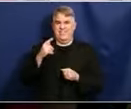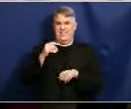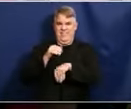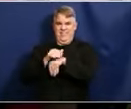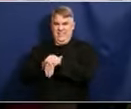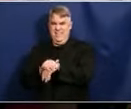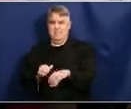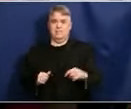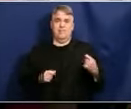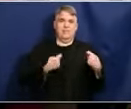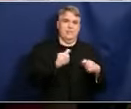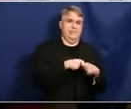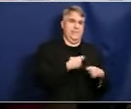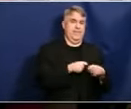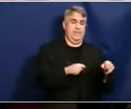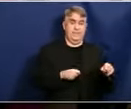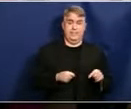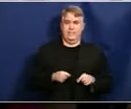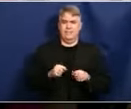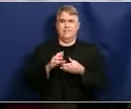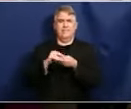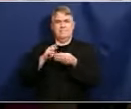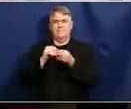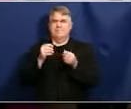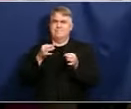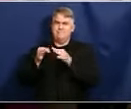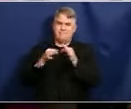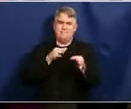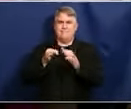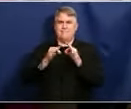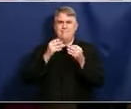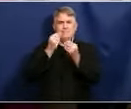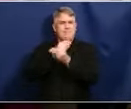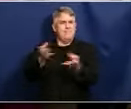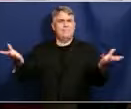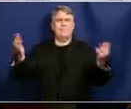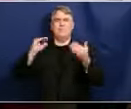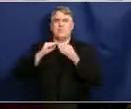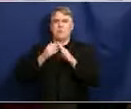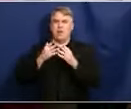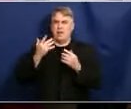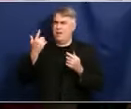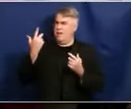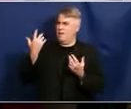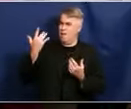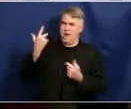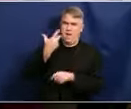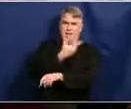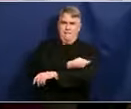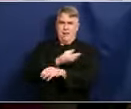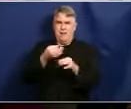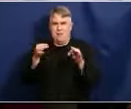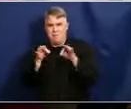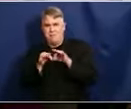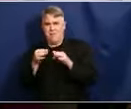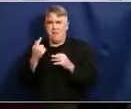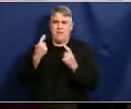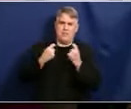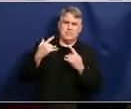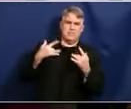be going out into our communities that I think, make sure that you let people know about them. If you have any questions, we're happy to answer those questions as